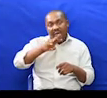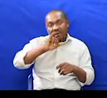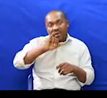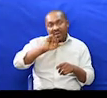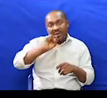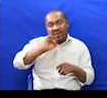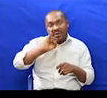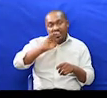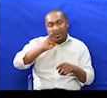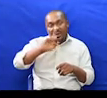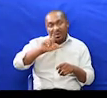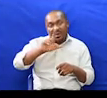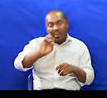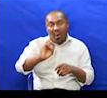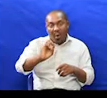called the atom.